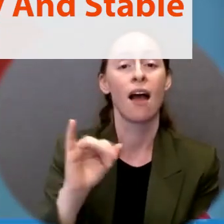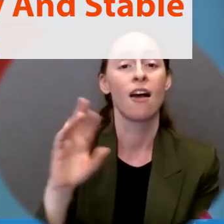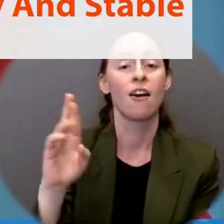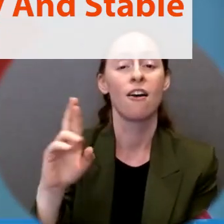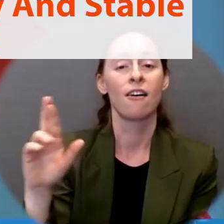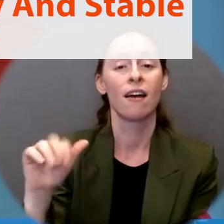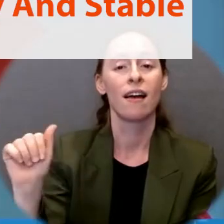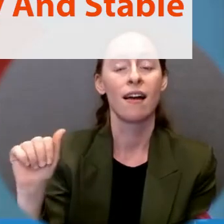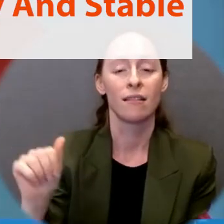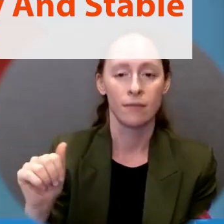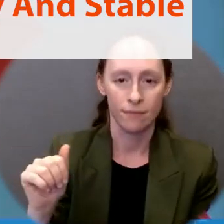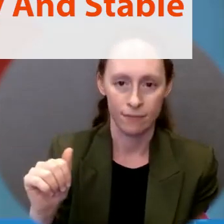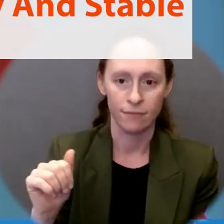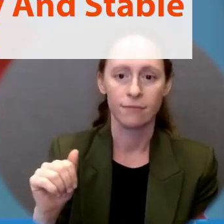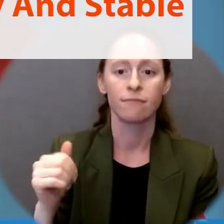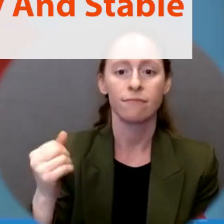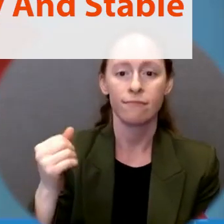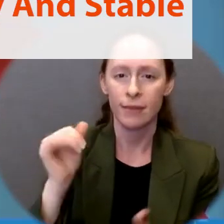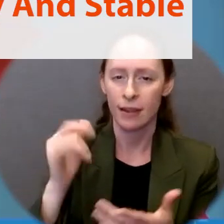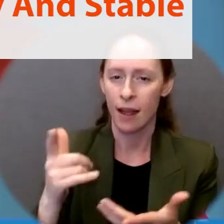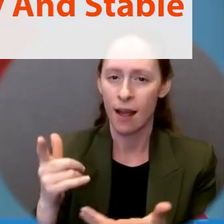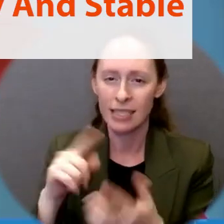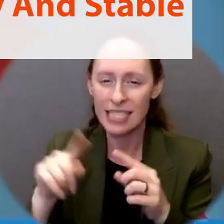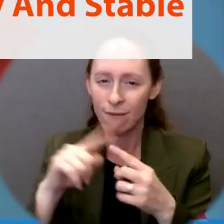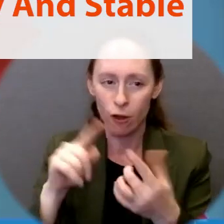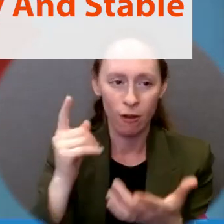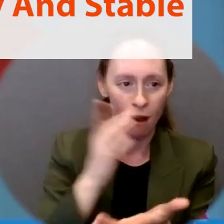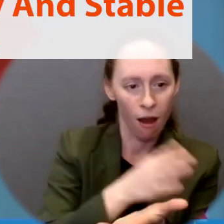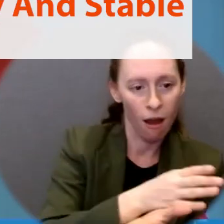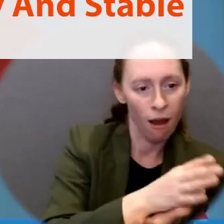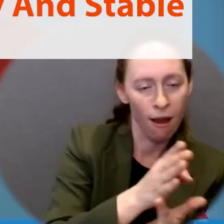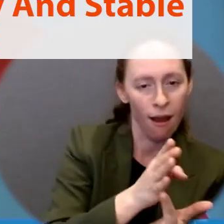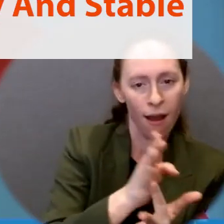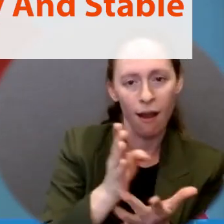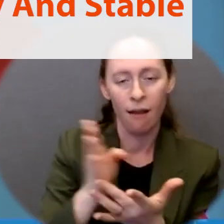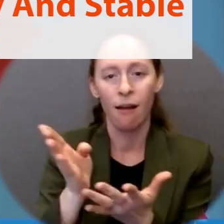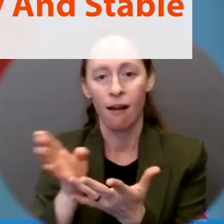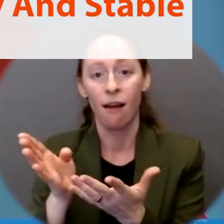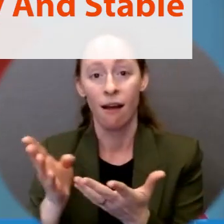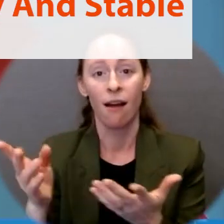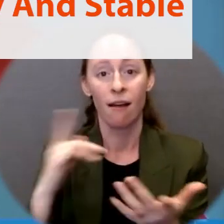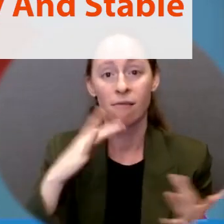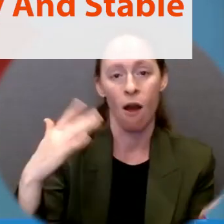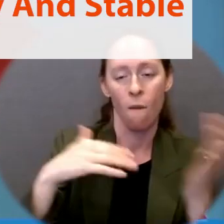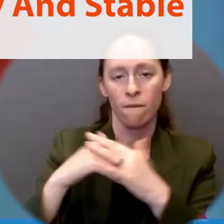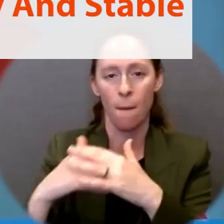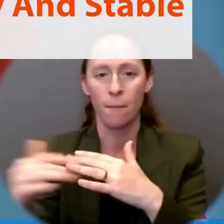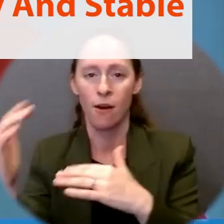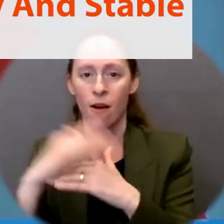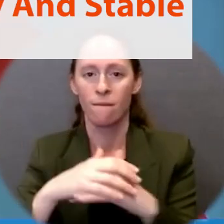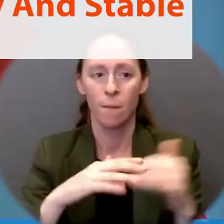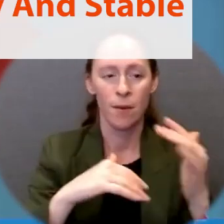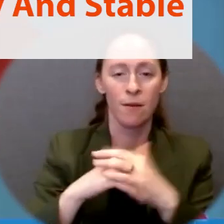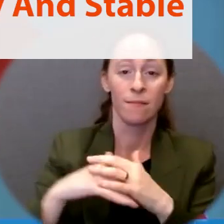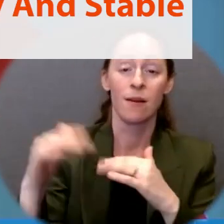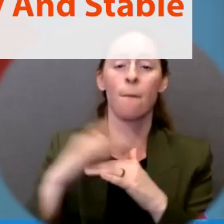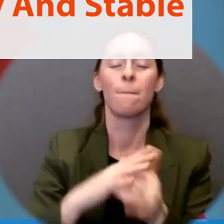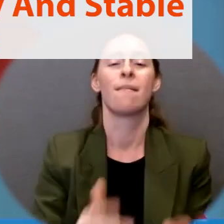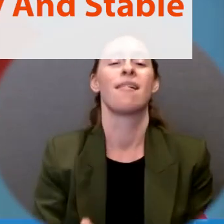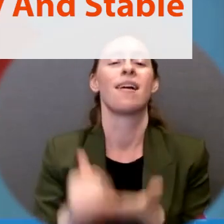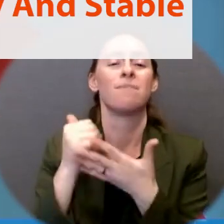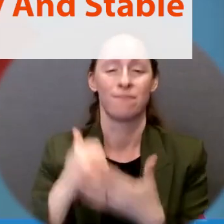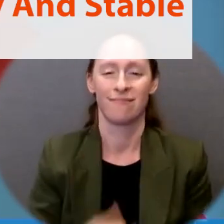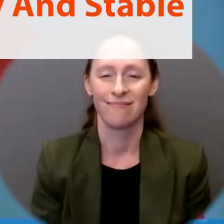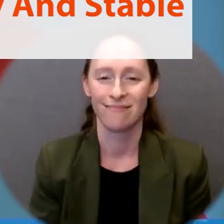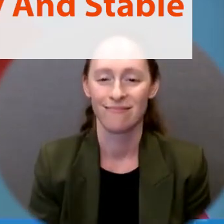all of these are pieces of the president's economic plan that we're going to continue to work through and is going to make sure